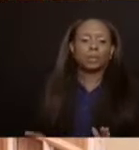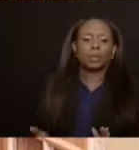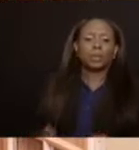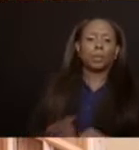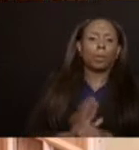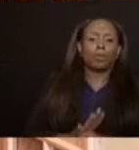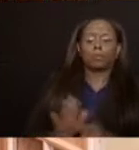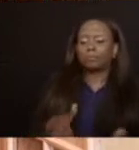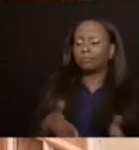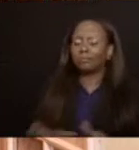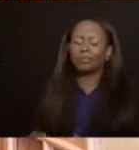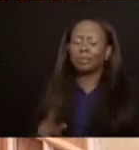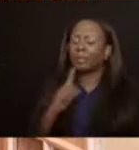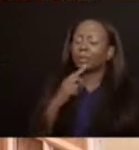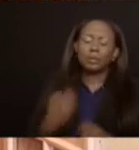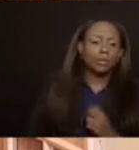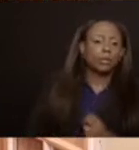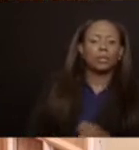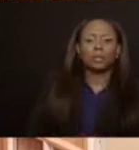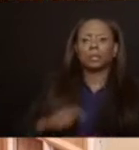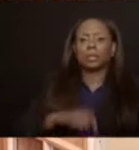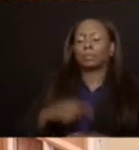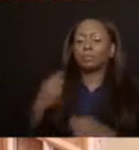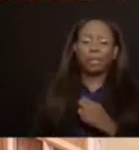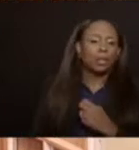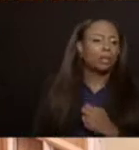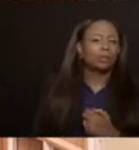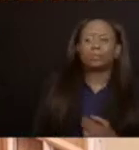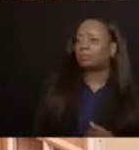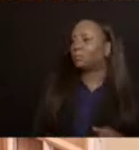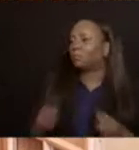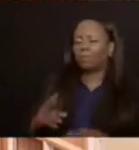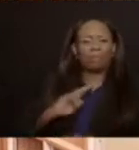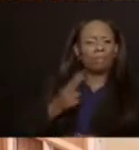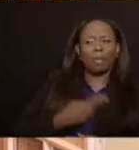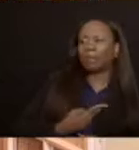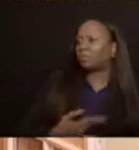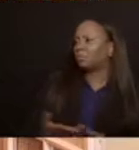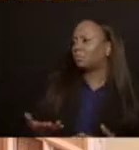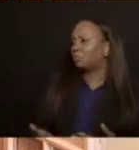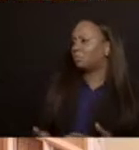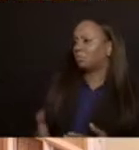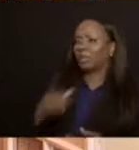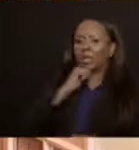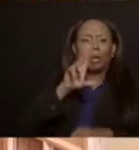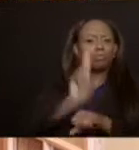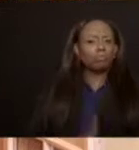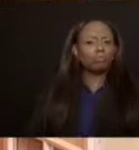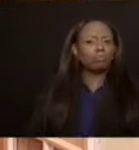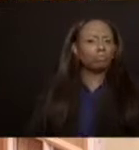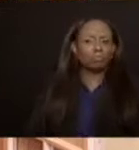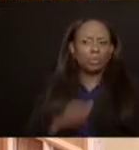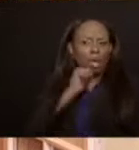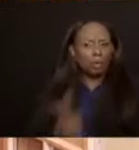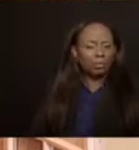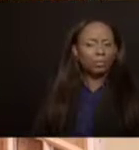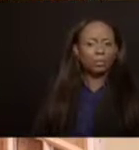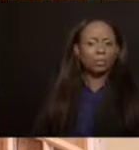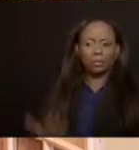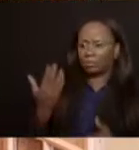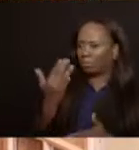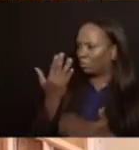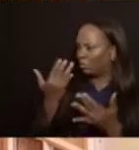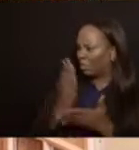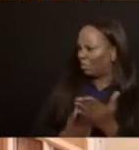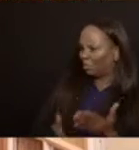difficult time for the nation, as we said. Many of us are not accustomed to these kinds of events, and therefore the passing of Barbadians